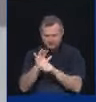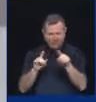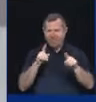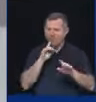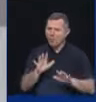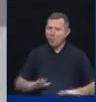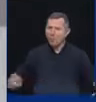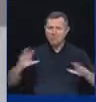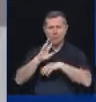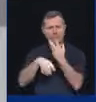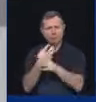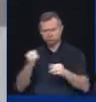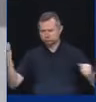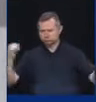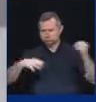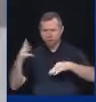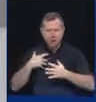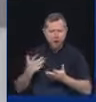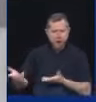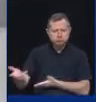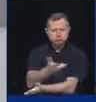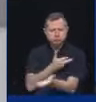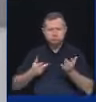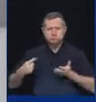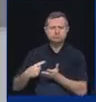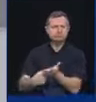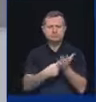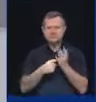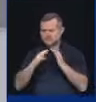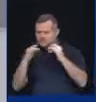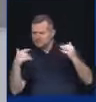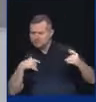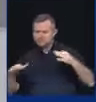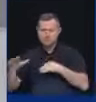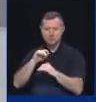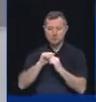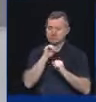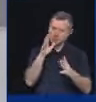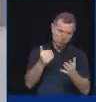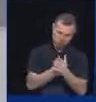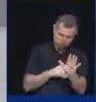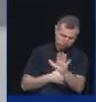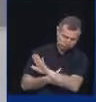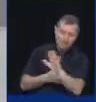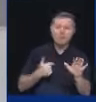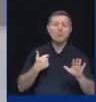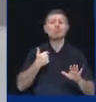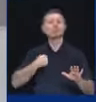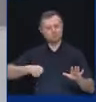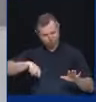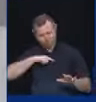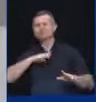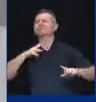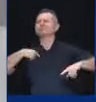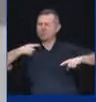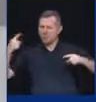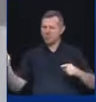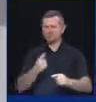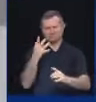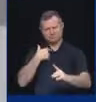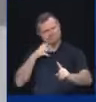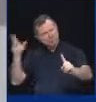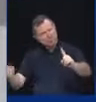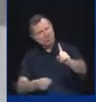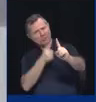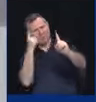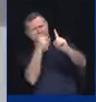in the office. This isn't new to us. Tribeca has always been intentional about having diverse voices within the company,